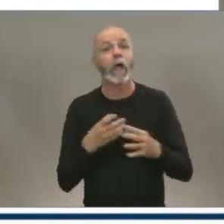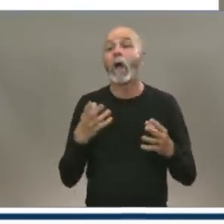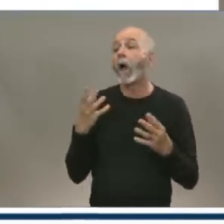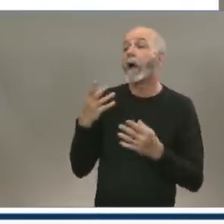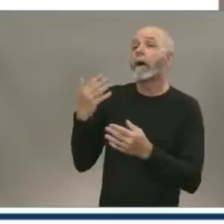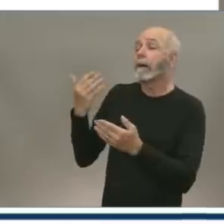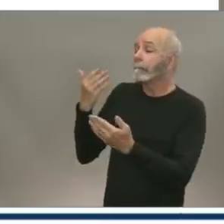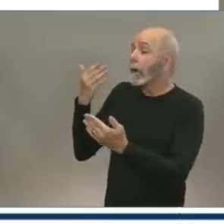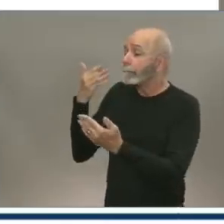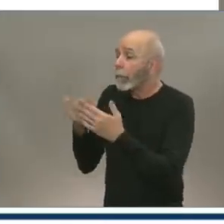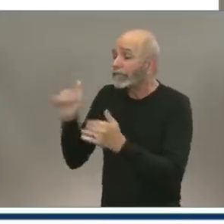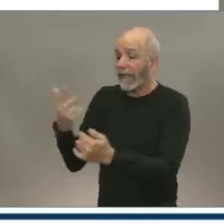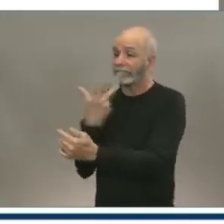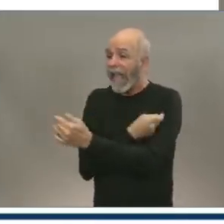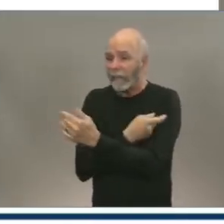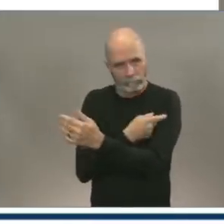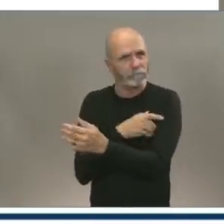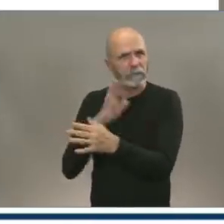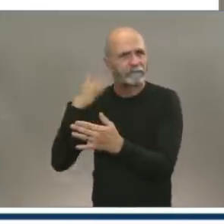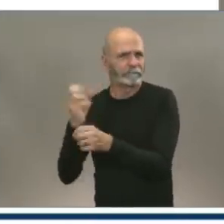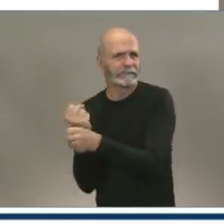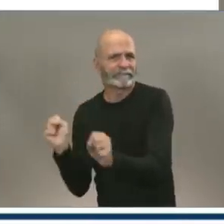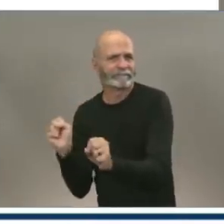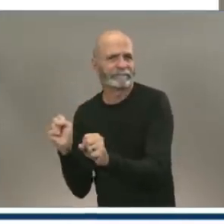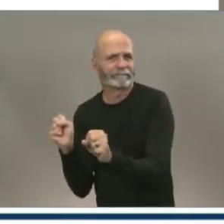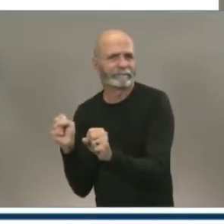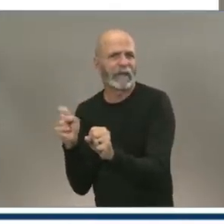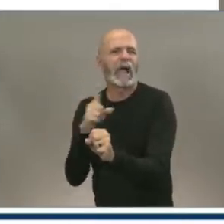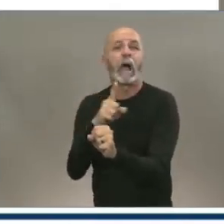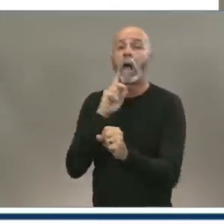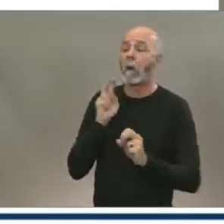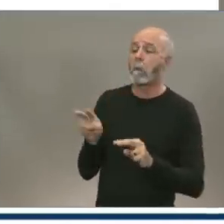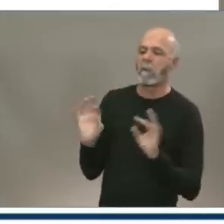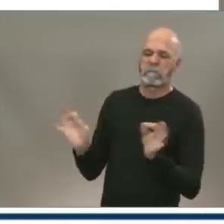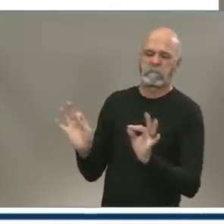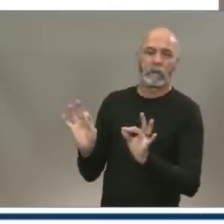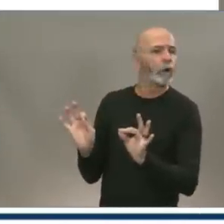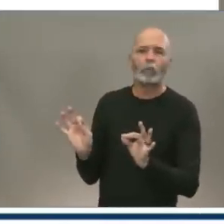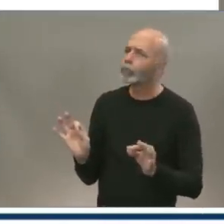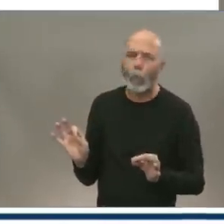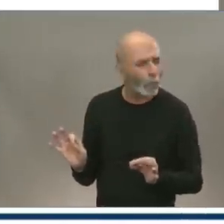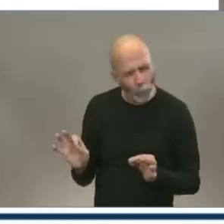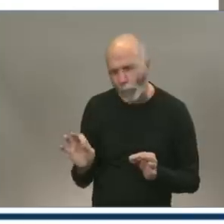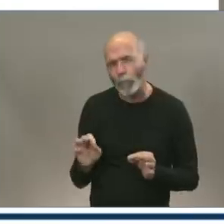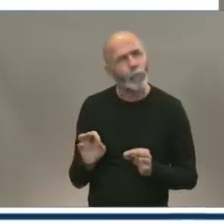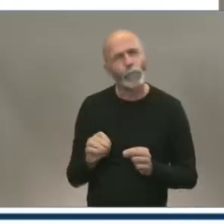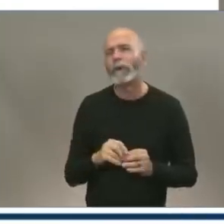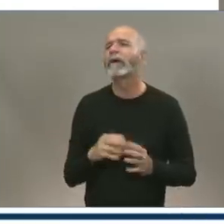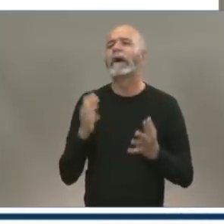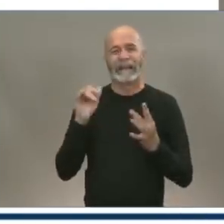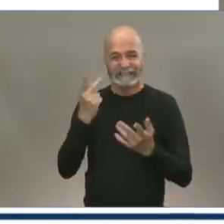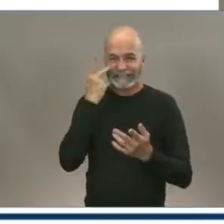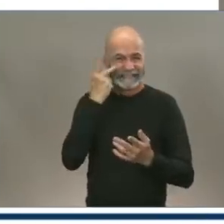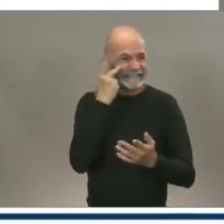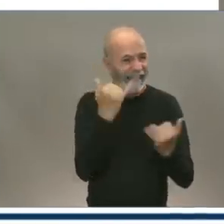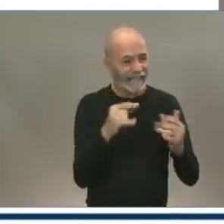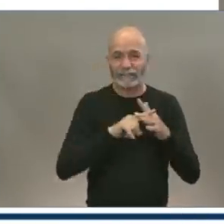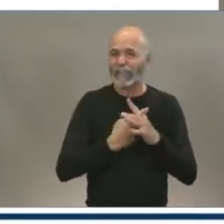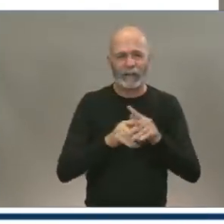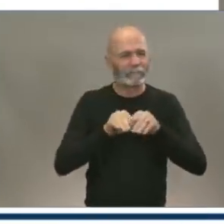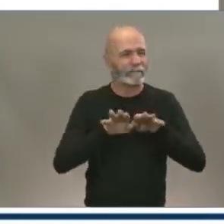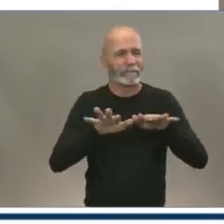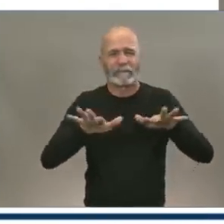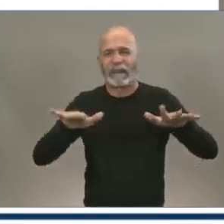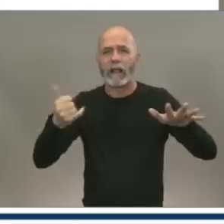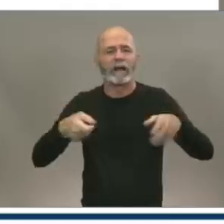be complacent when it comes to COVID. The outbreaks we're seeing now are examples of how quickly the virus can spread and the